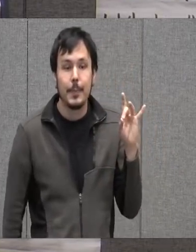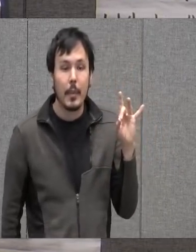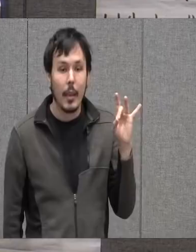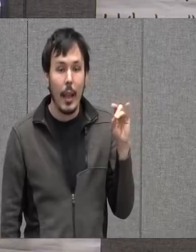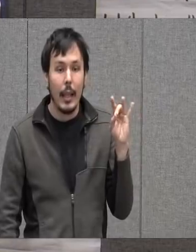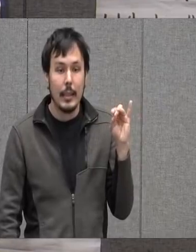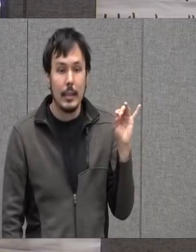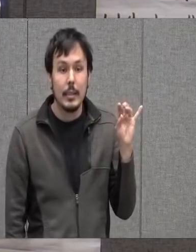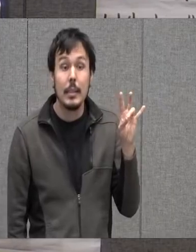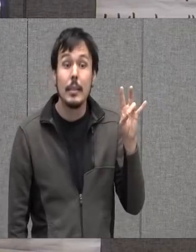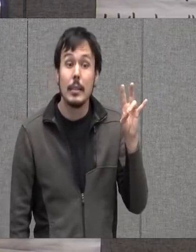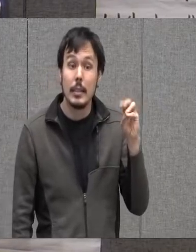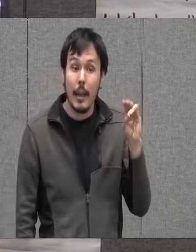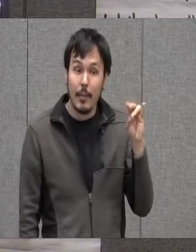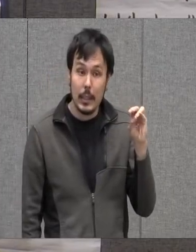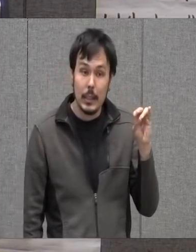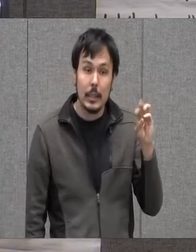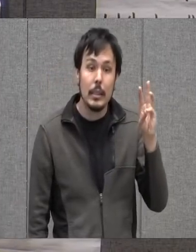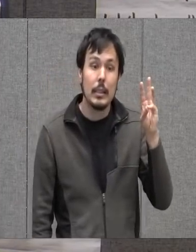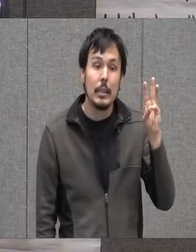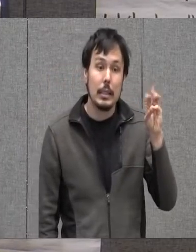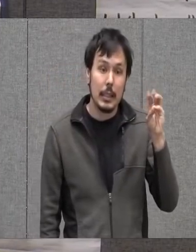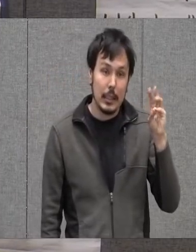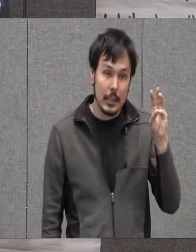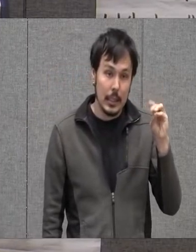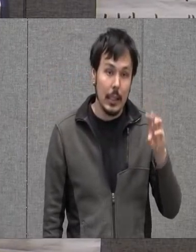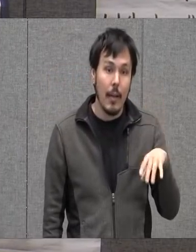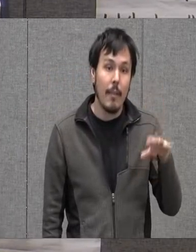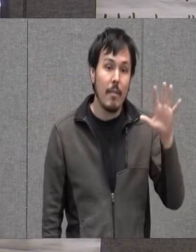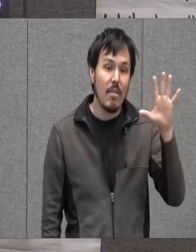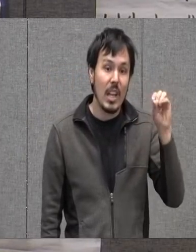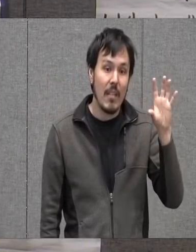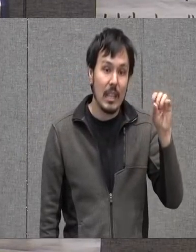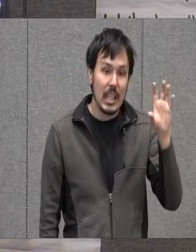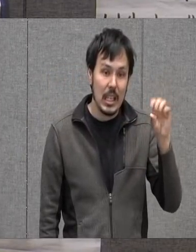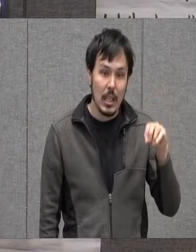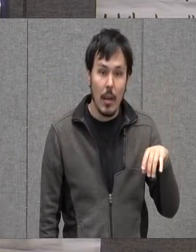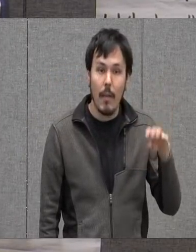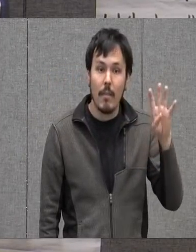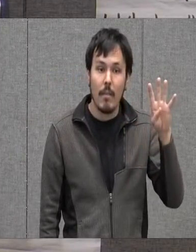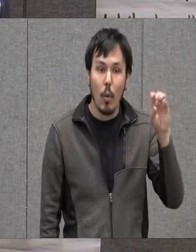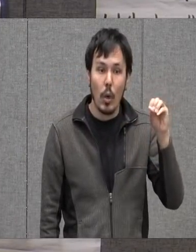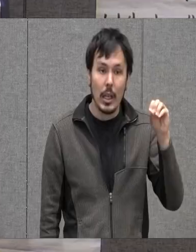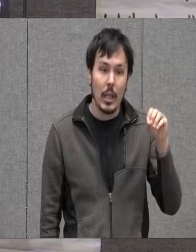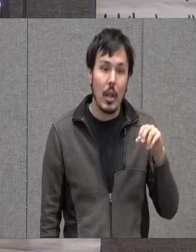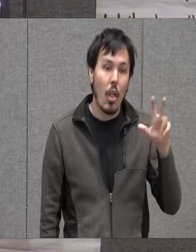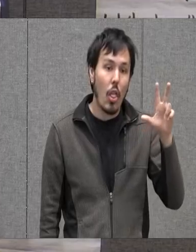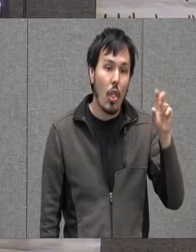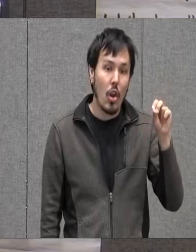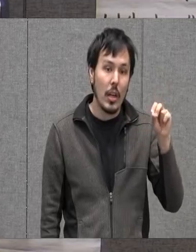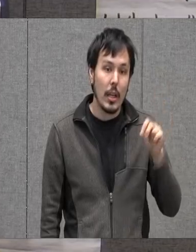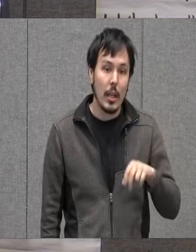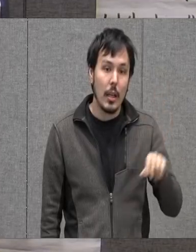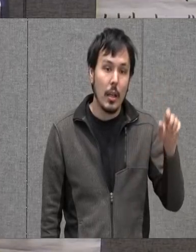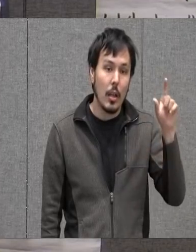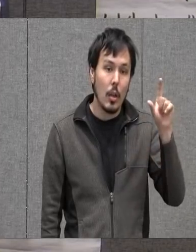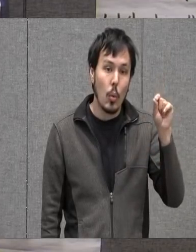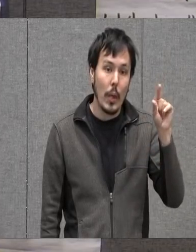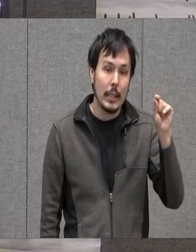90, 80, 70, 60, 50, 40,